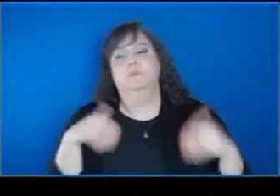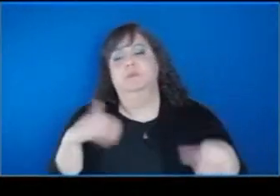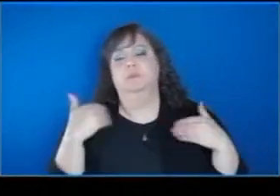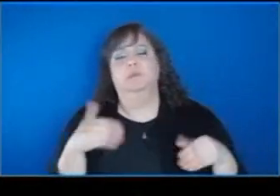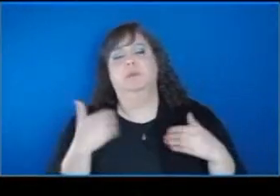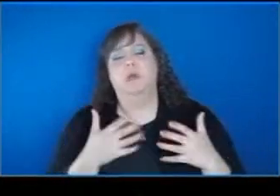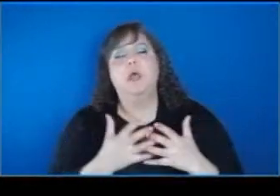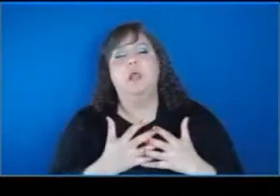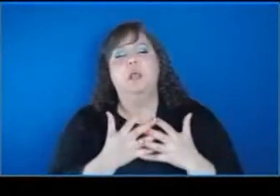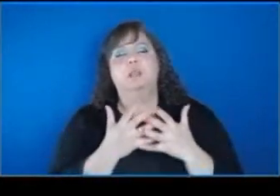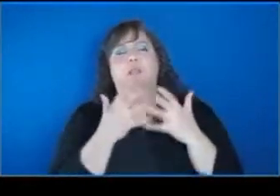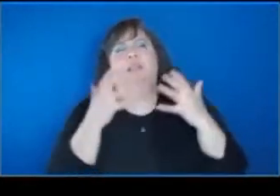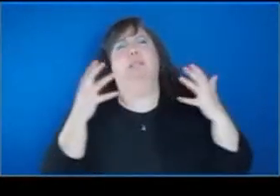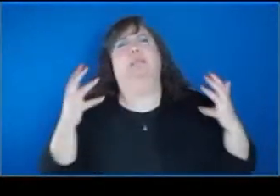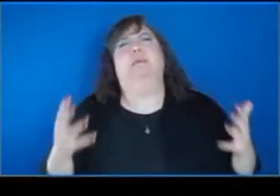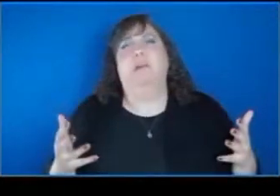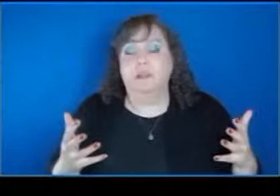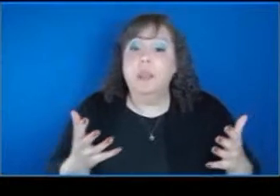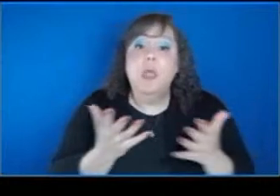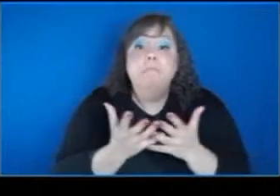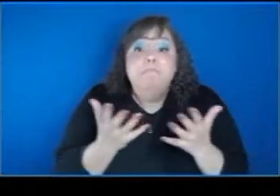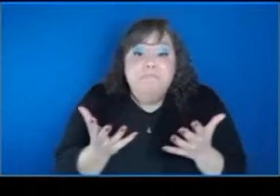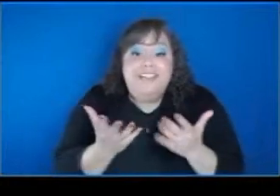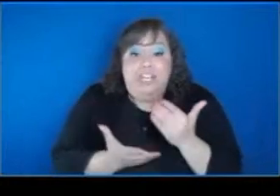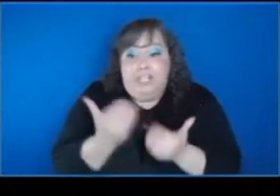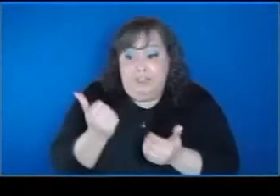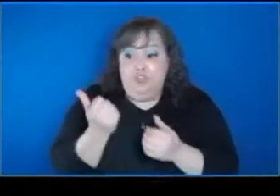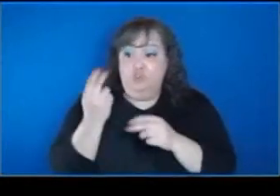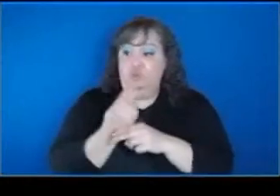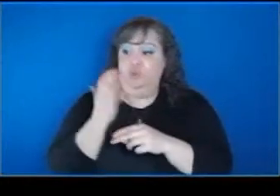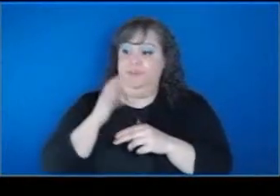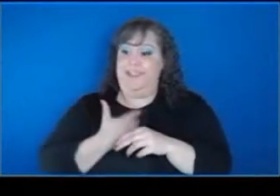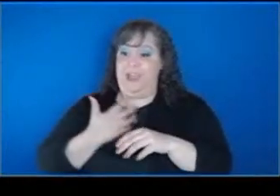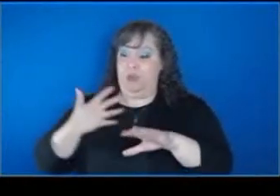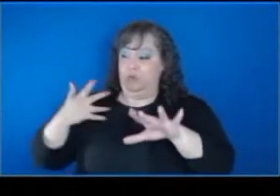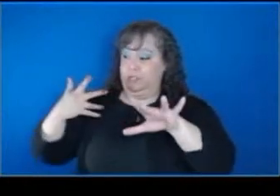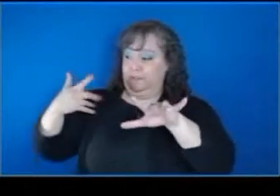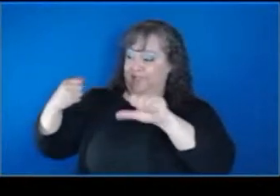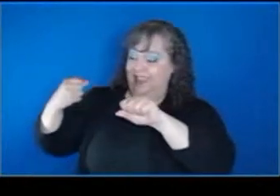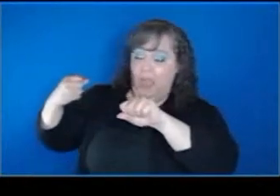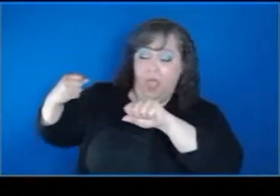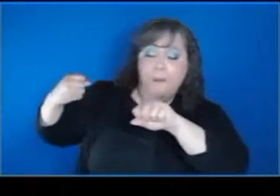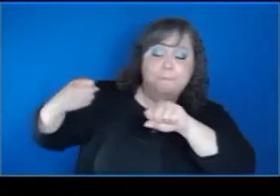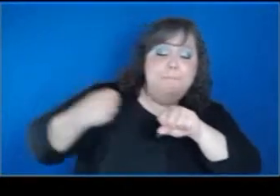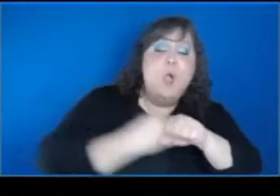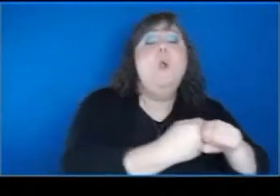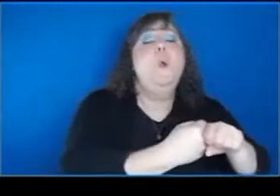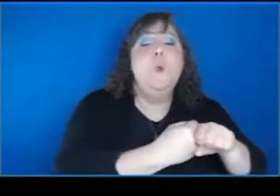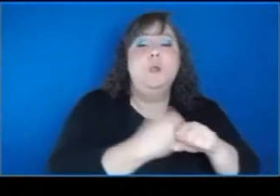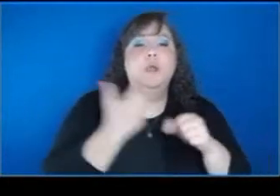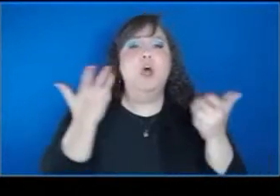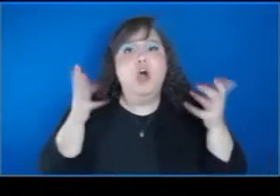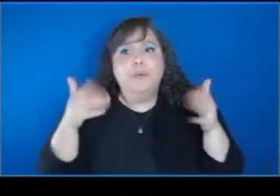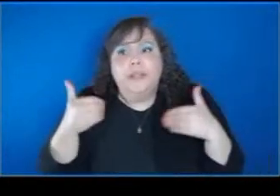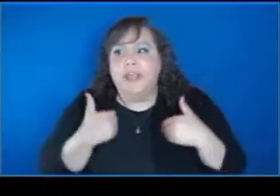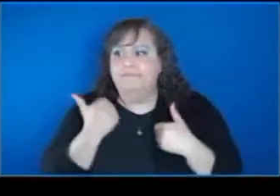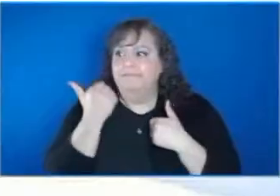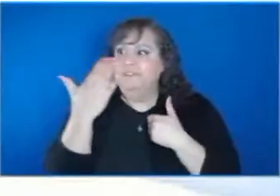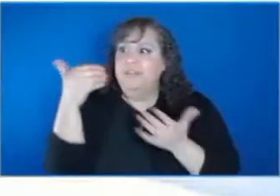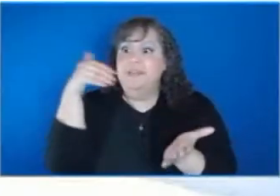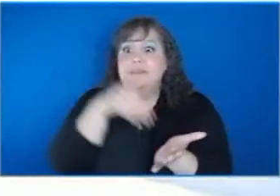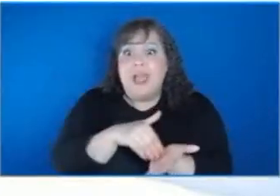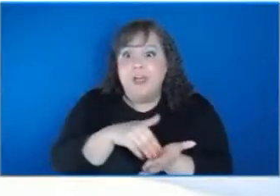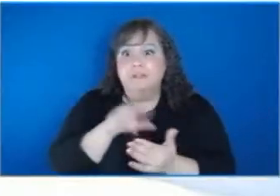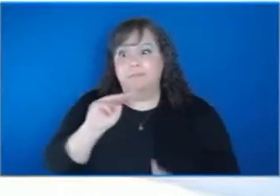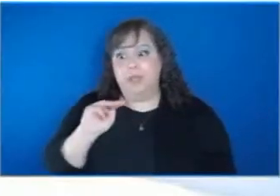lot. It's much easier just to use the momentum, or we already have 15,000 miles per hour to hit the asteroid.